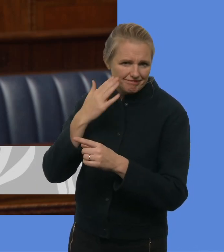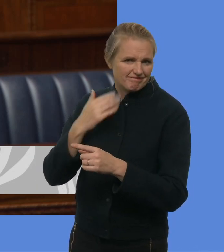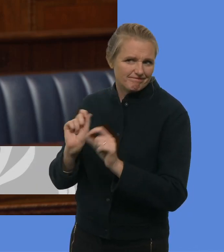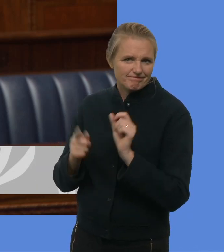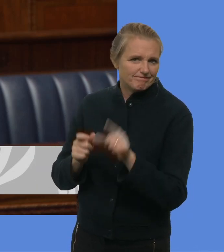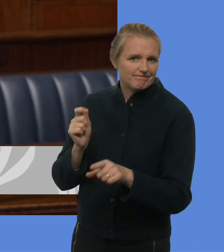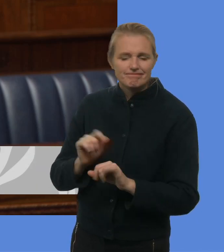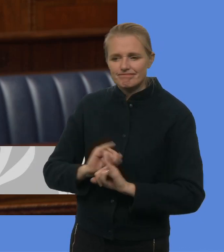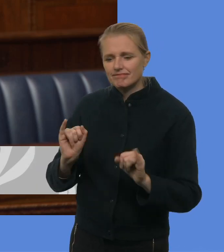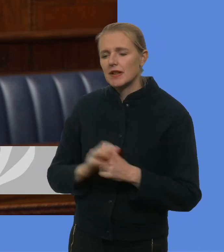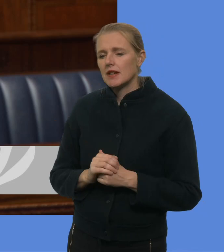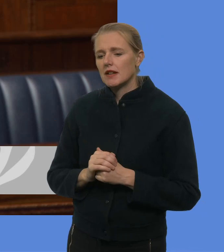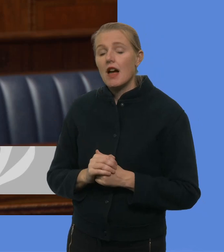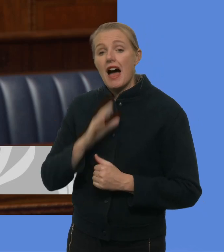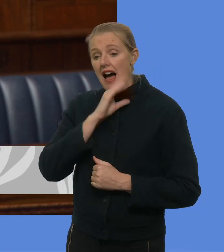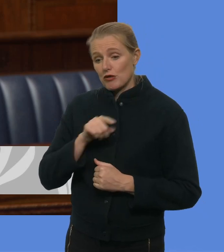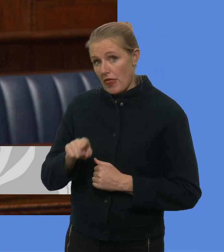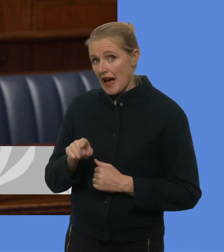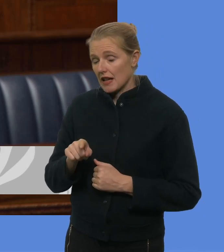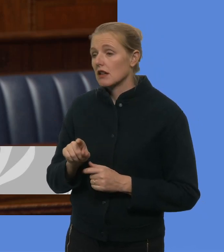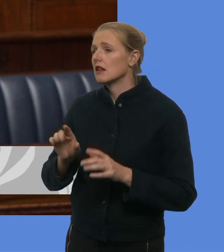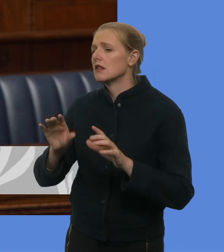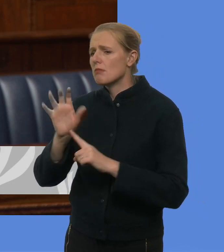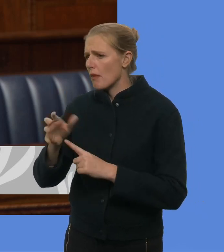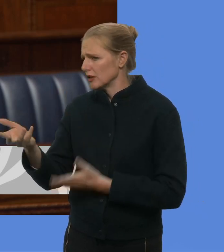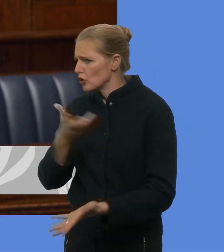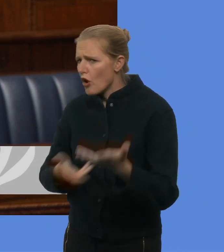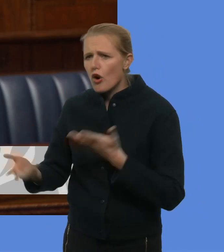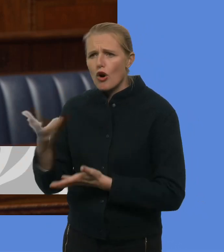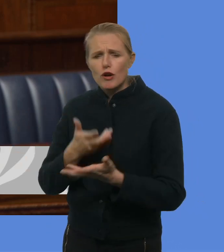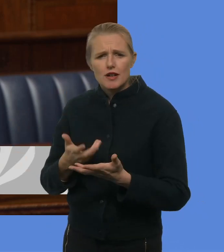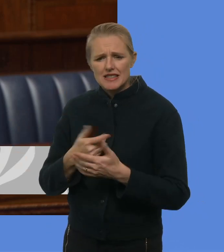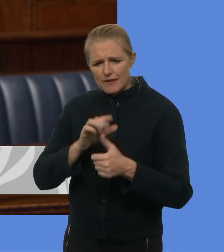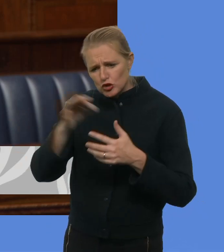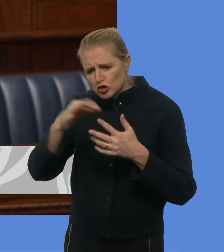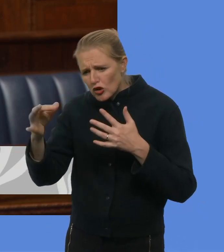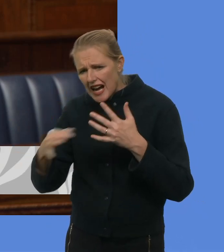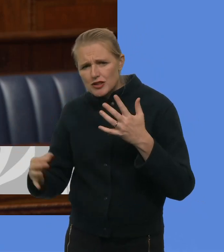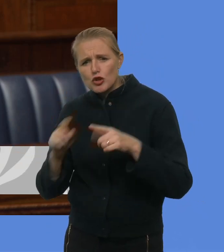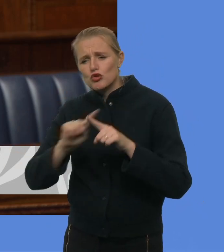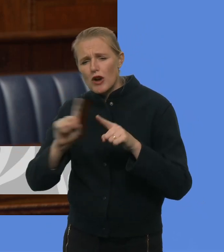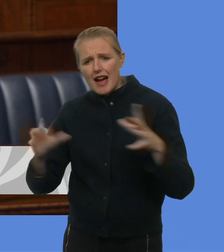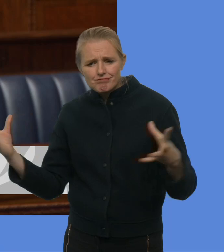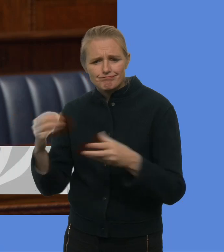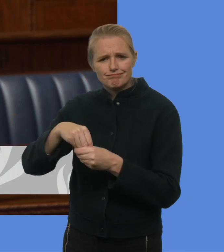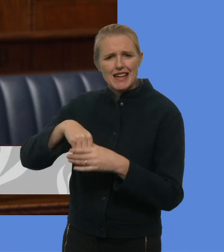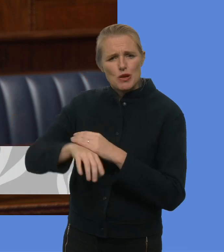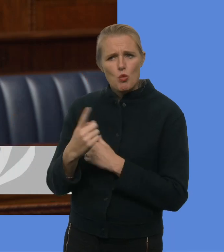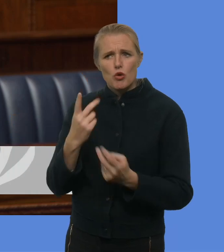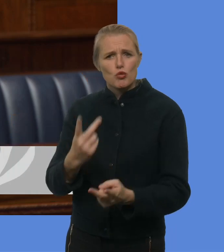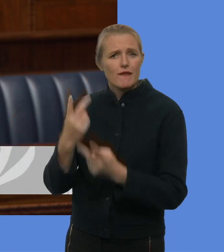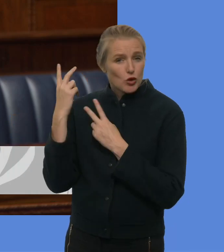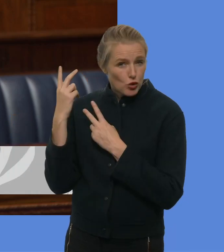had that discussion within the department about pulling many of those strands together into a comprehensive review